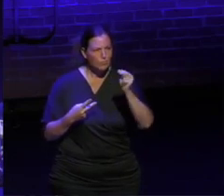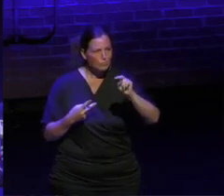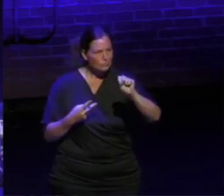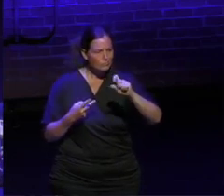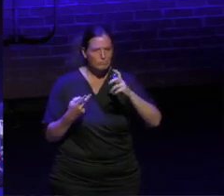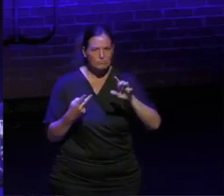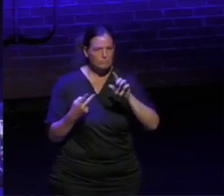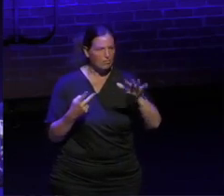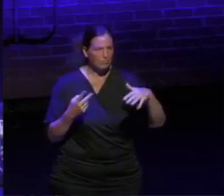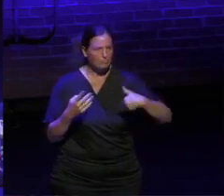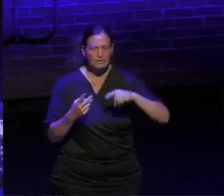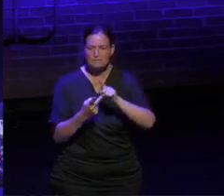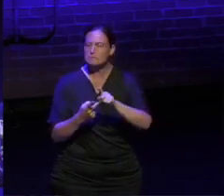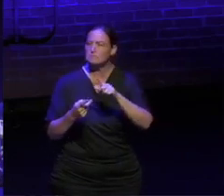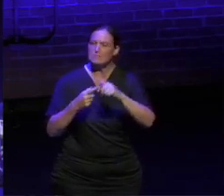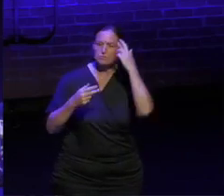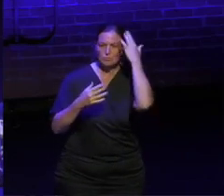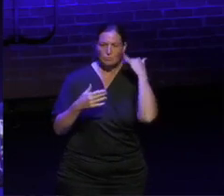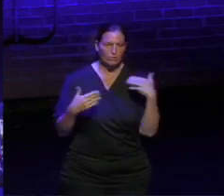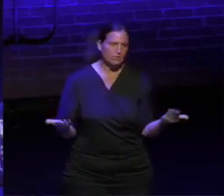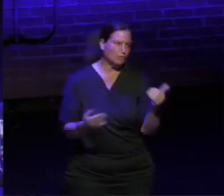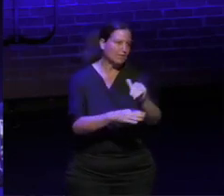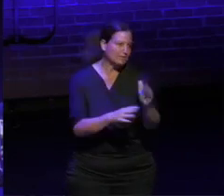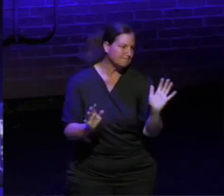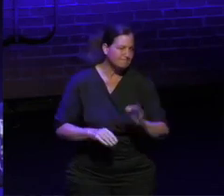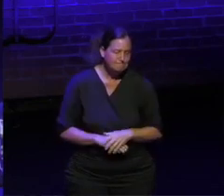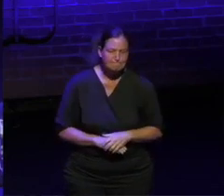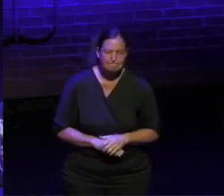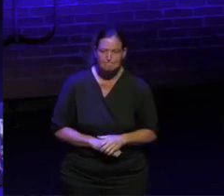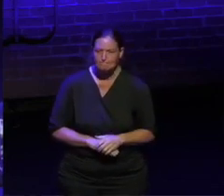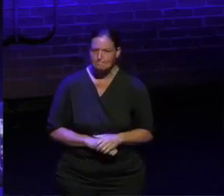together this event and are the reason we are all here tonight.